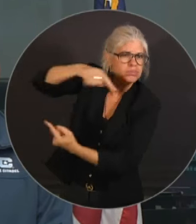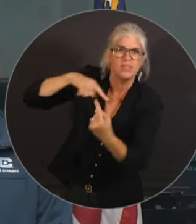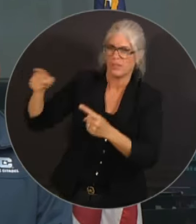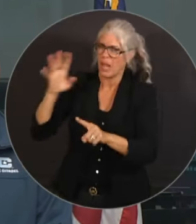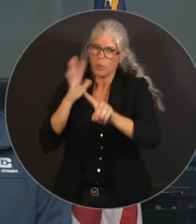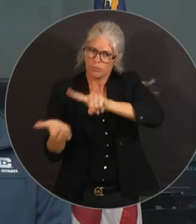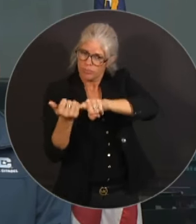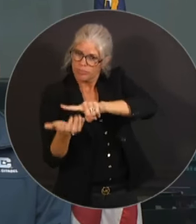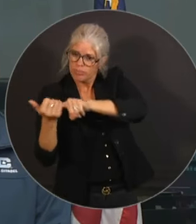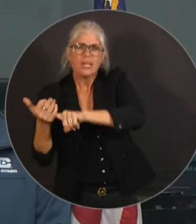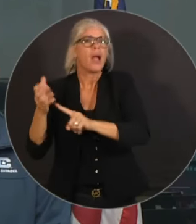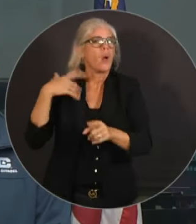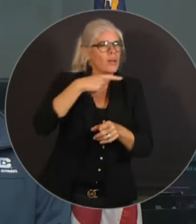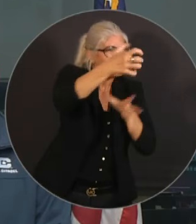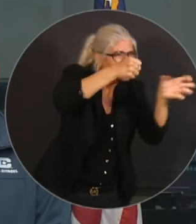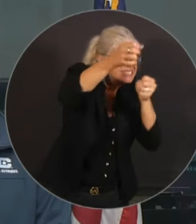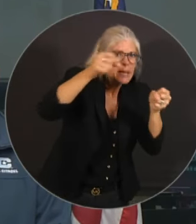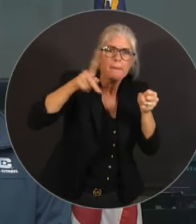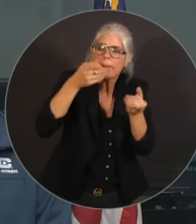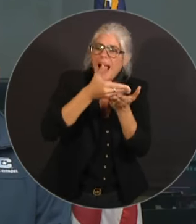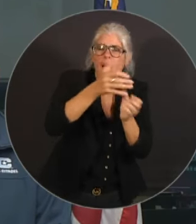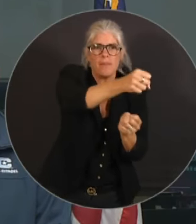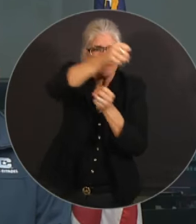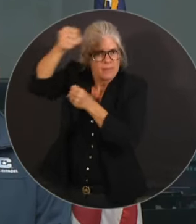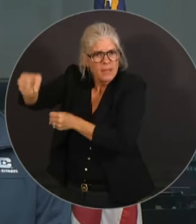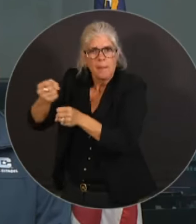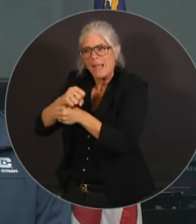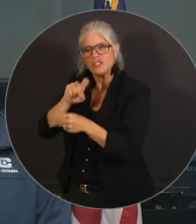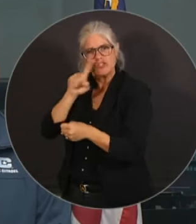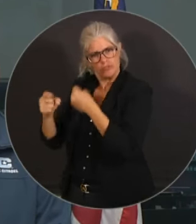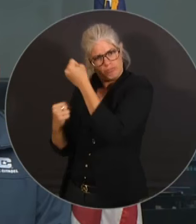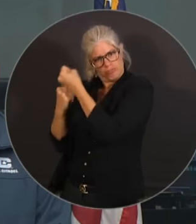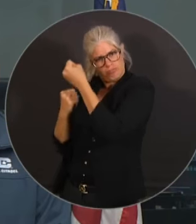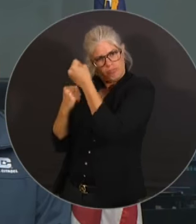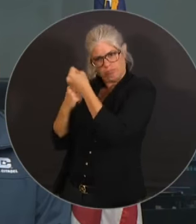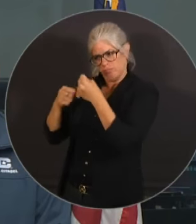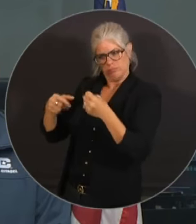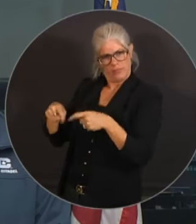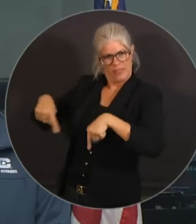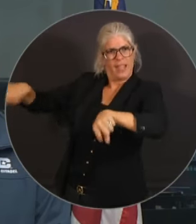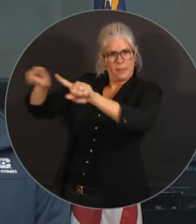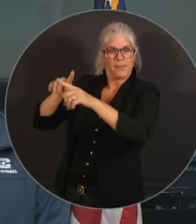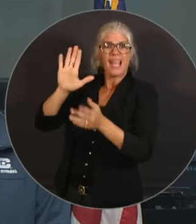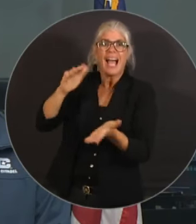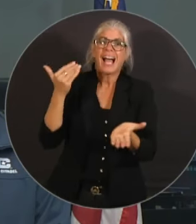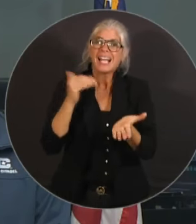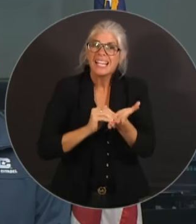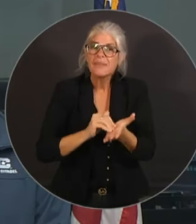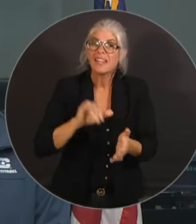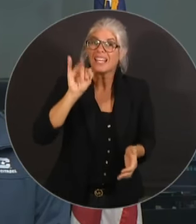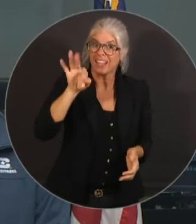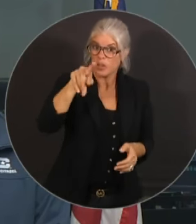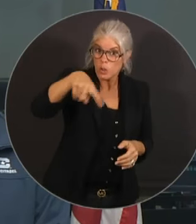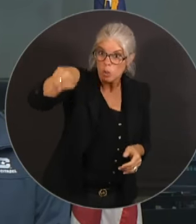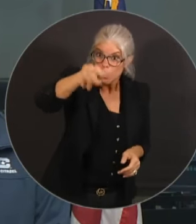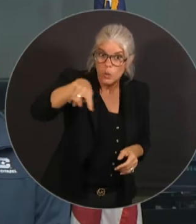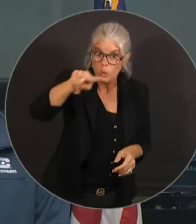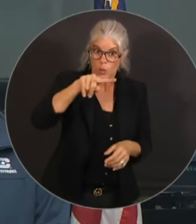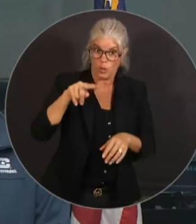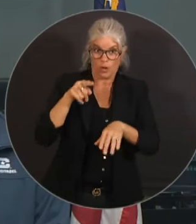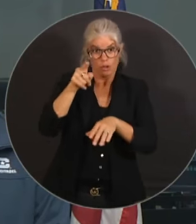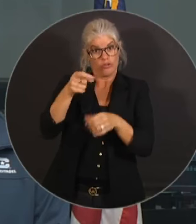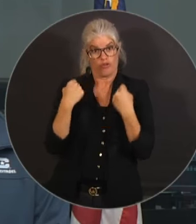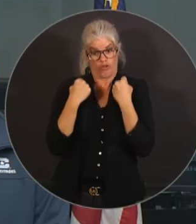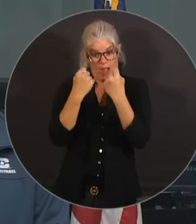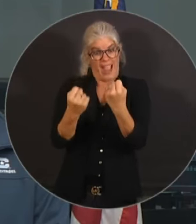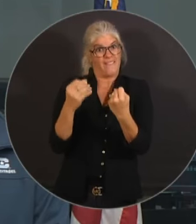the affected areas, and they assist in proactive patrol. Again, if you're on our roadways and you're evacuating, obviously there's